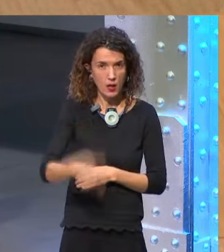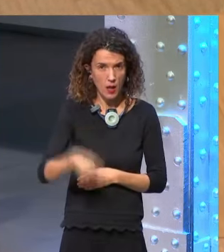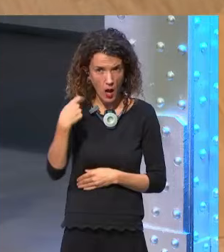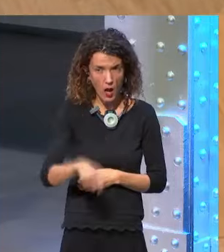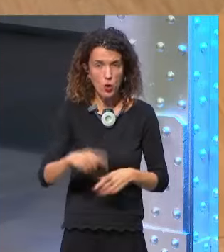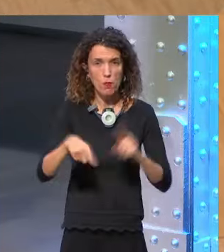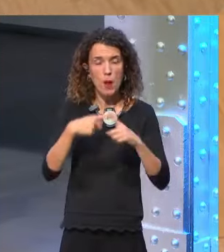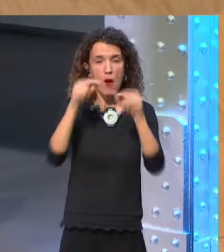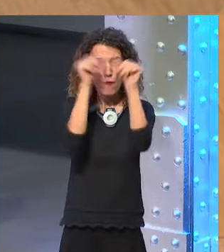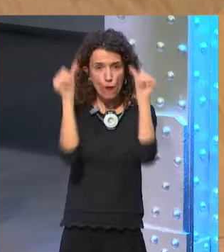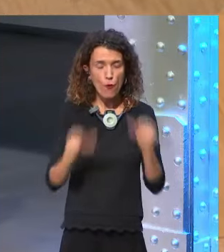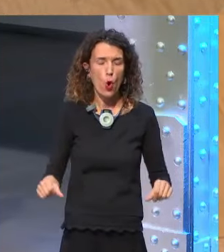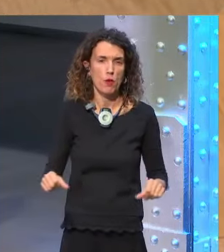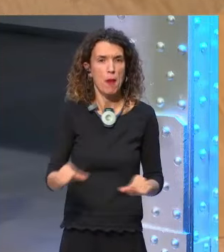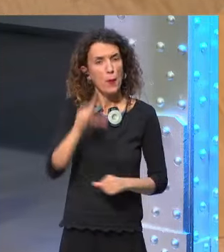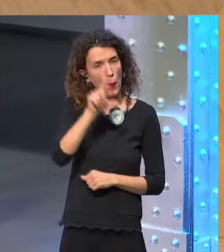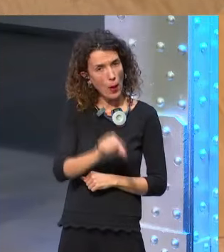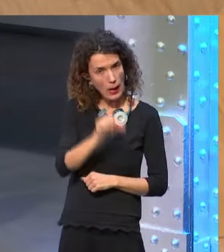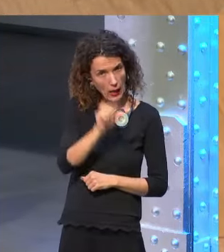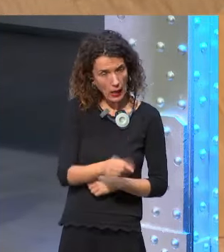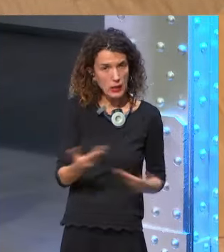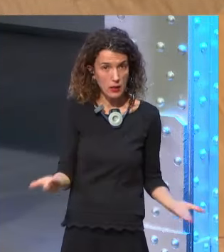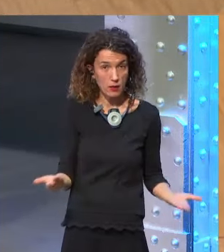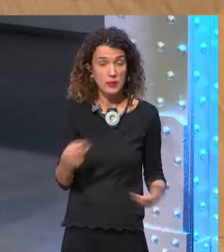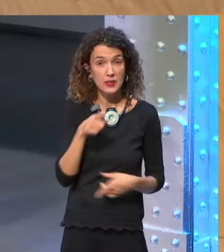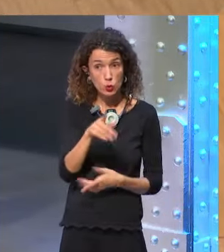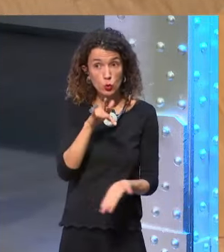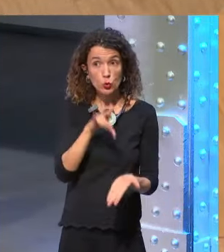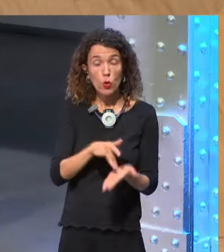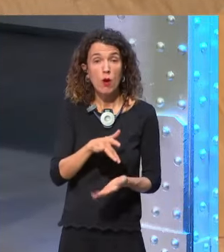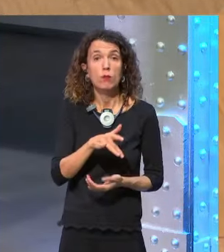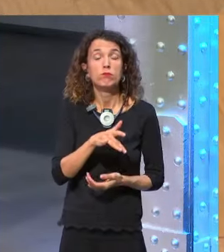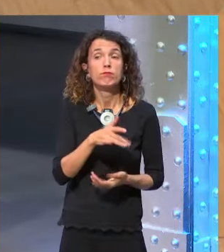opposite was true in the case of technology. In other words,